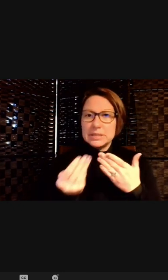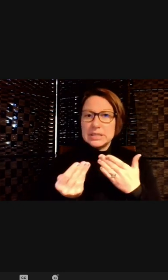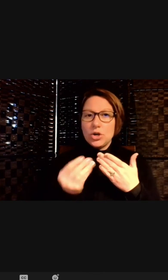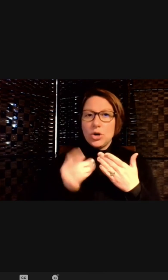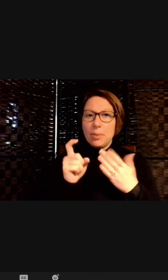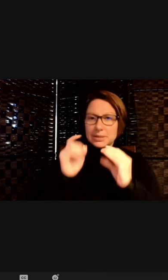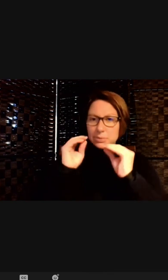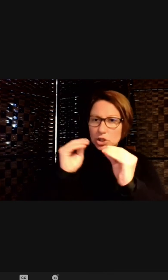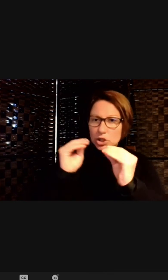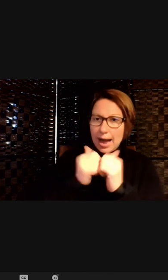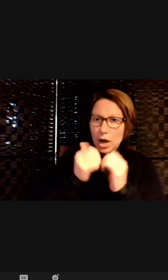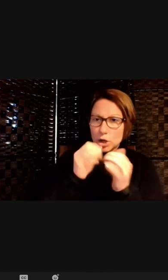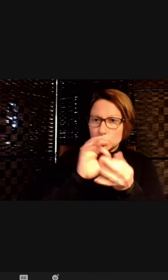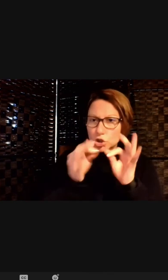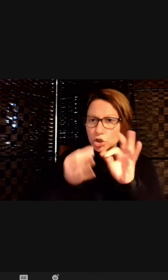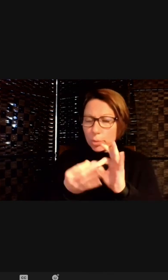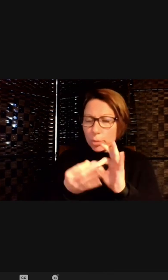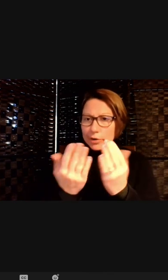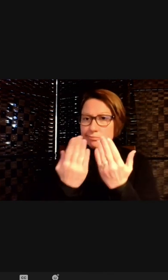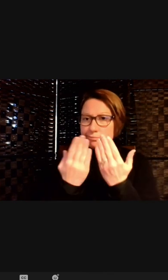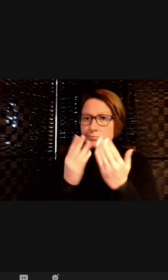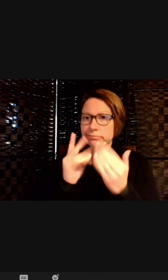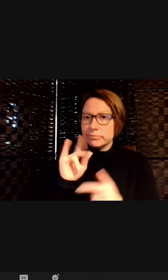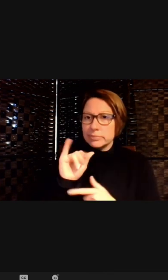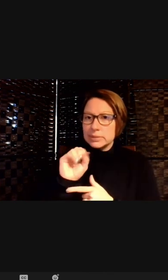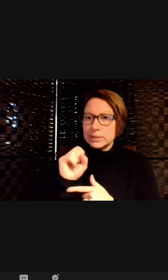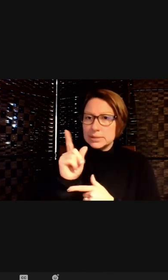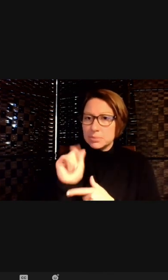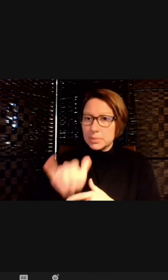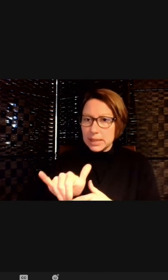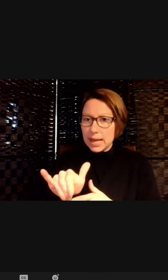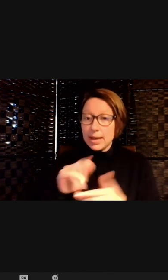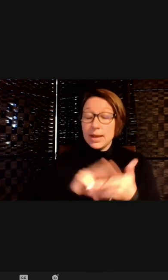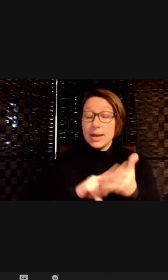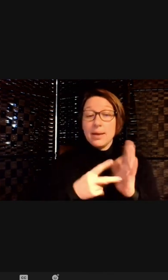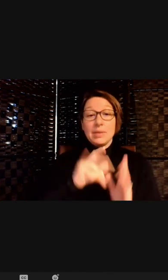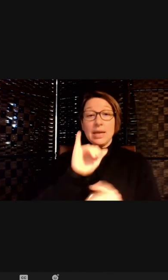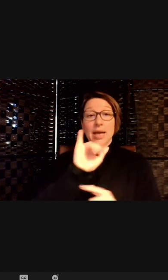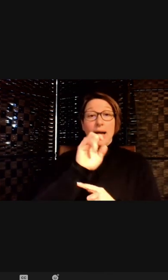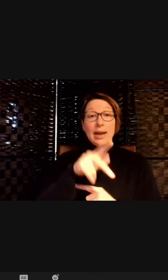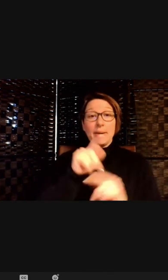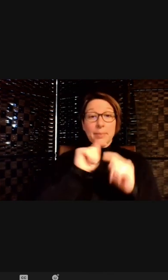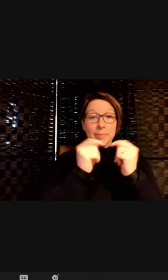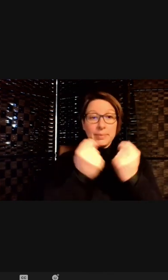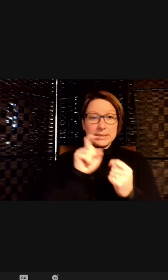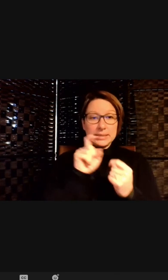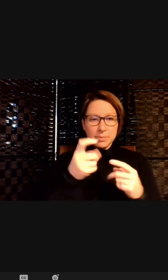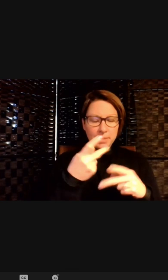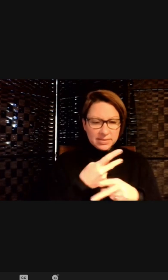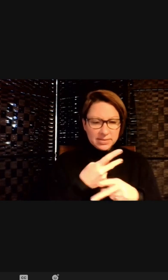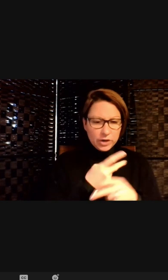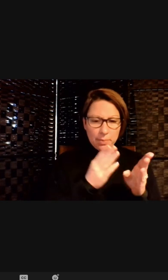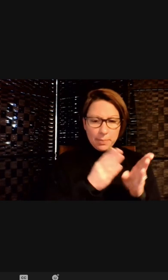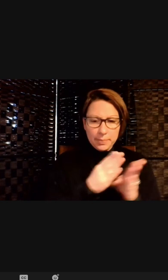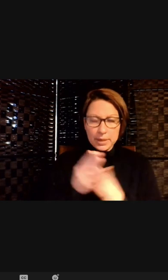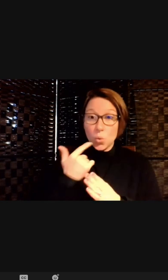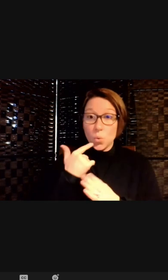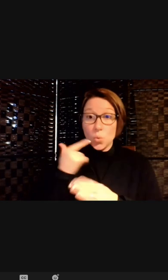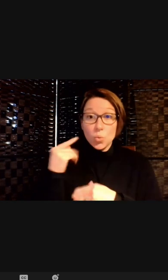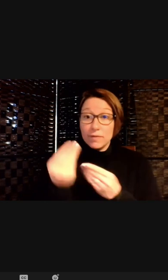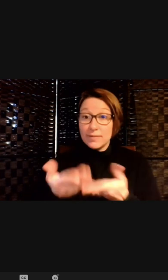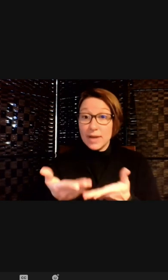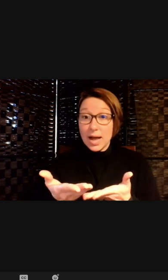that display. And so it's important for the IEP team to figure out and plan who this is provided by.